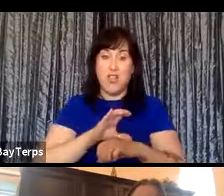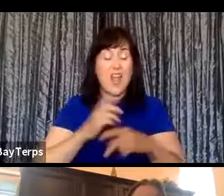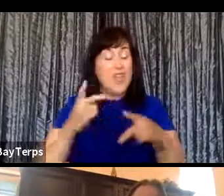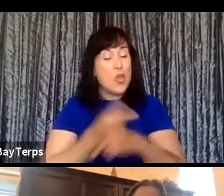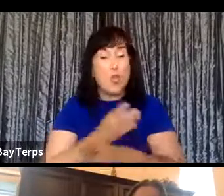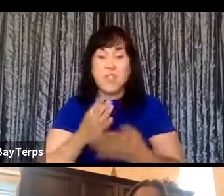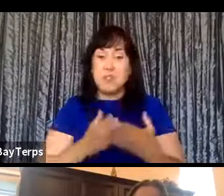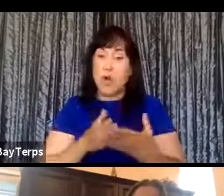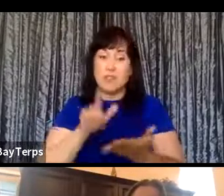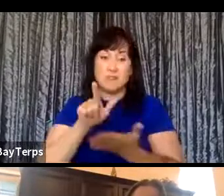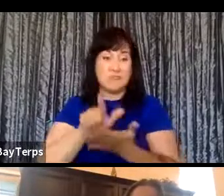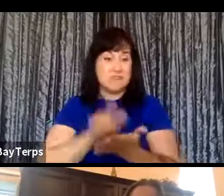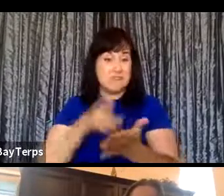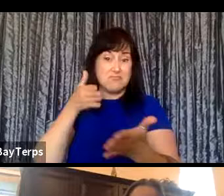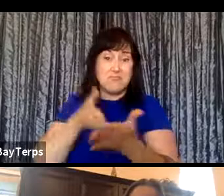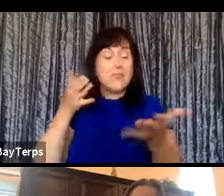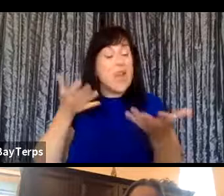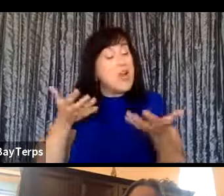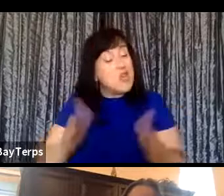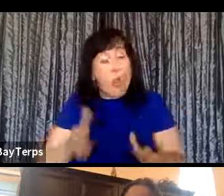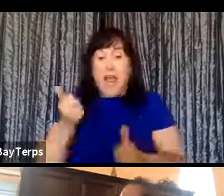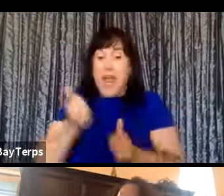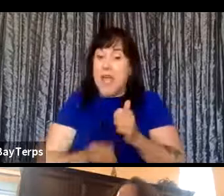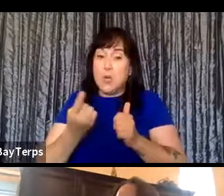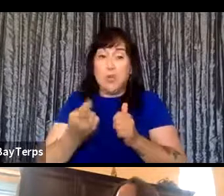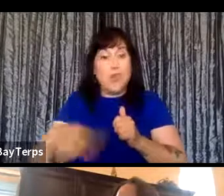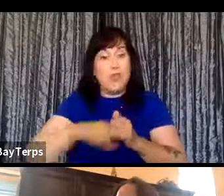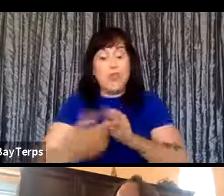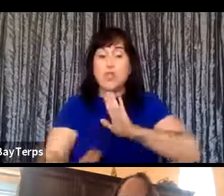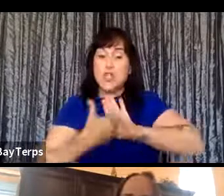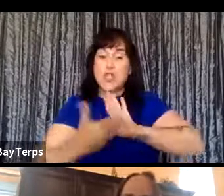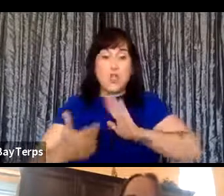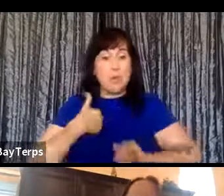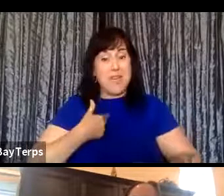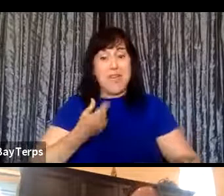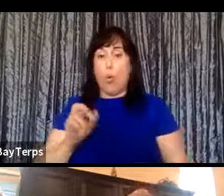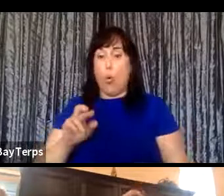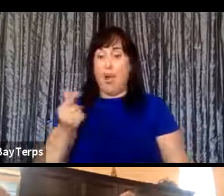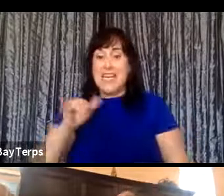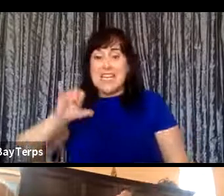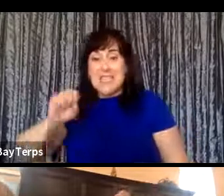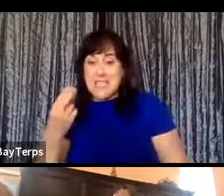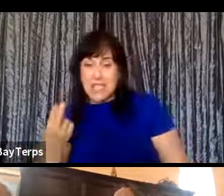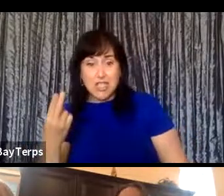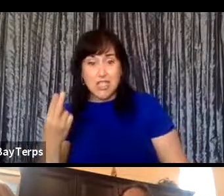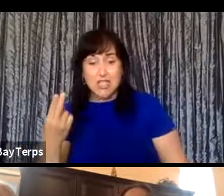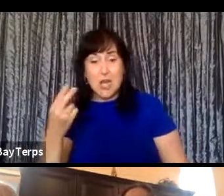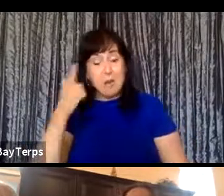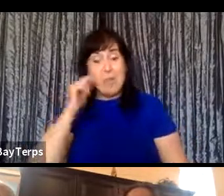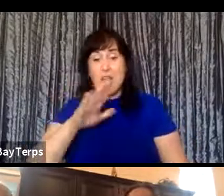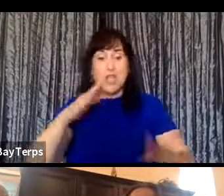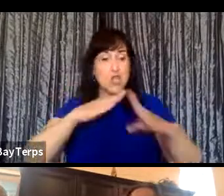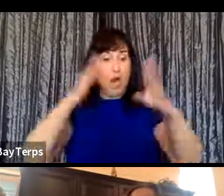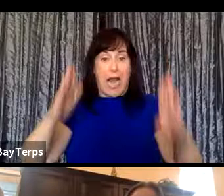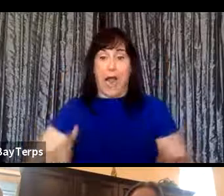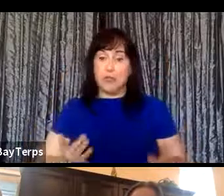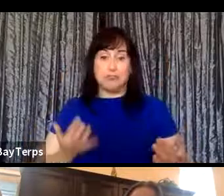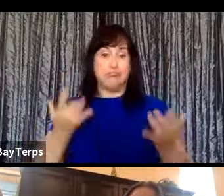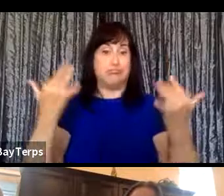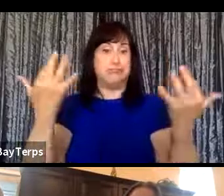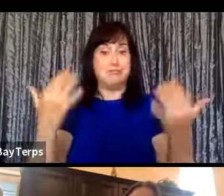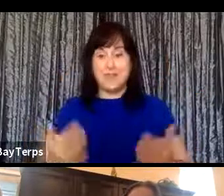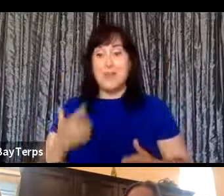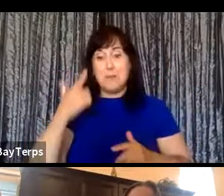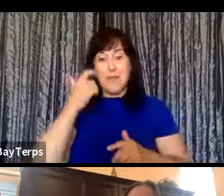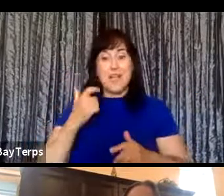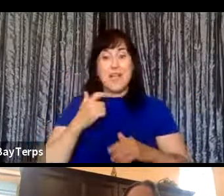me, I do not want any of you people to sue me or GISH or anybody else for the fact that your houses are burnt down because of burnt chocolate.